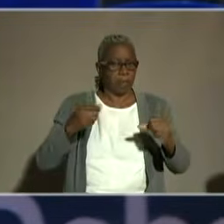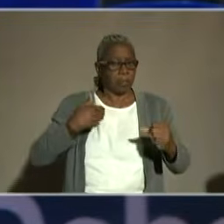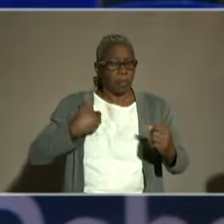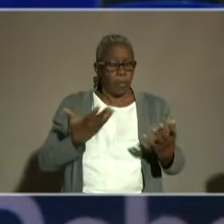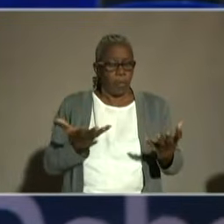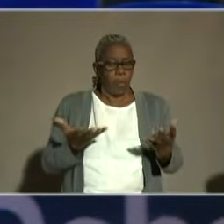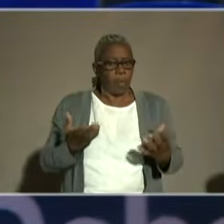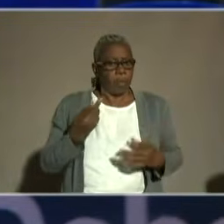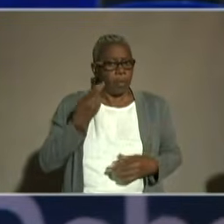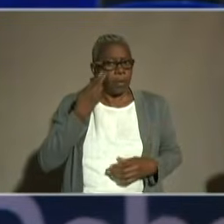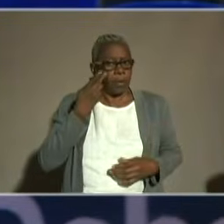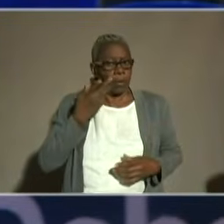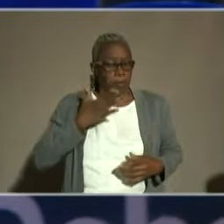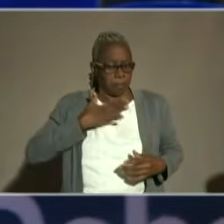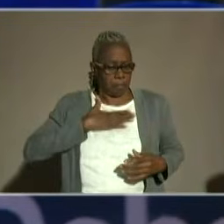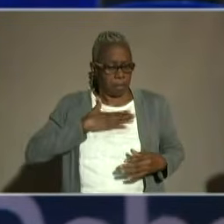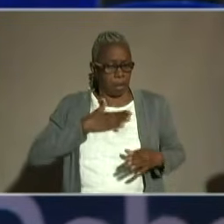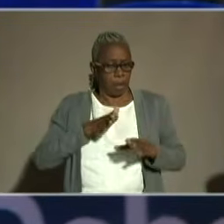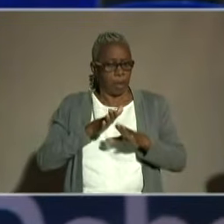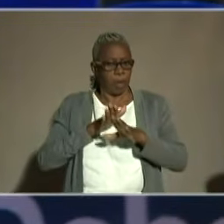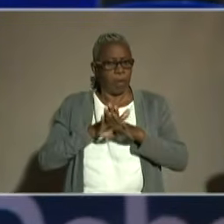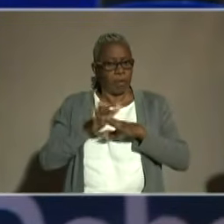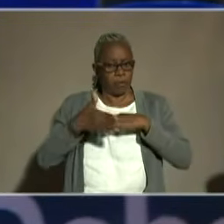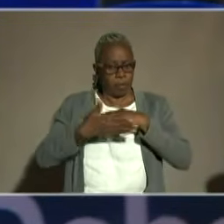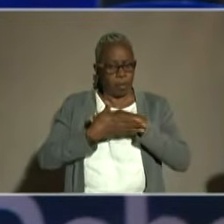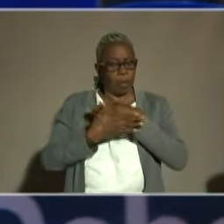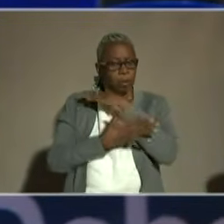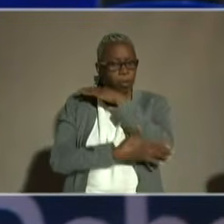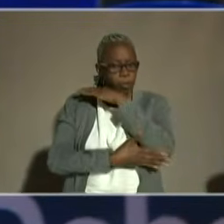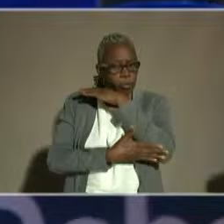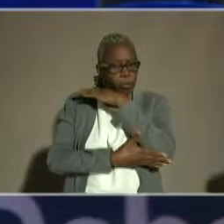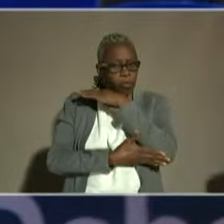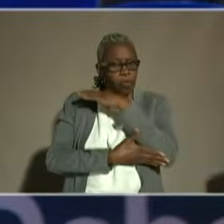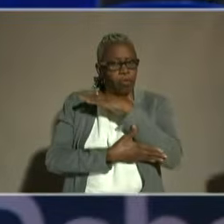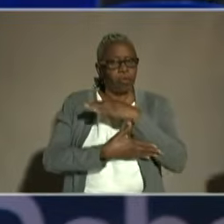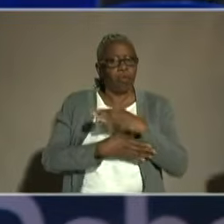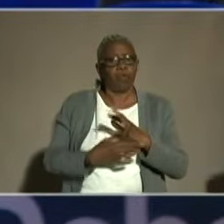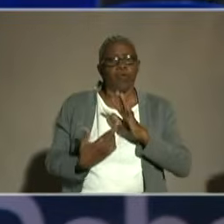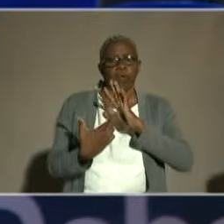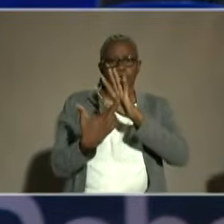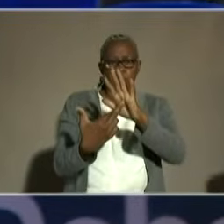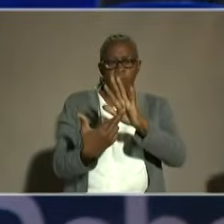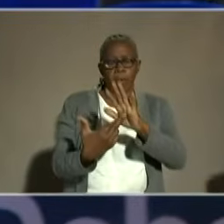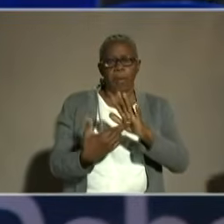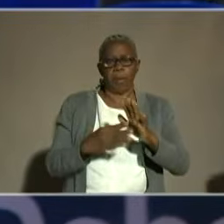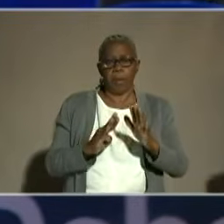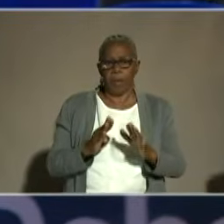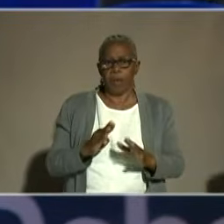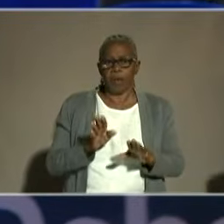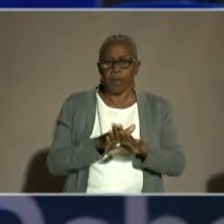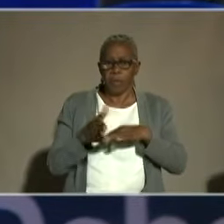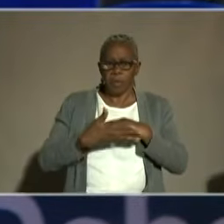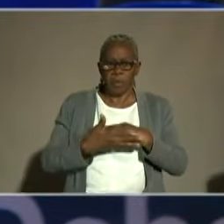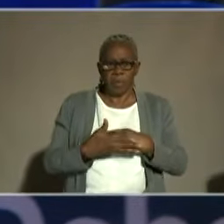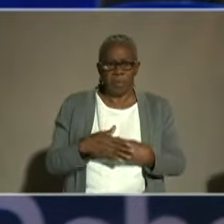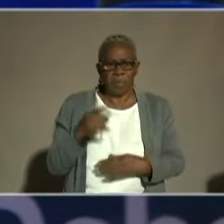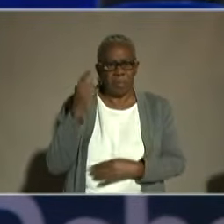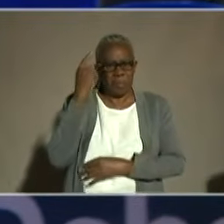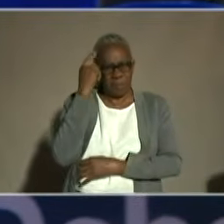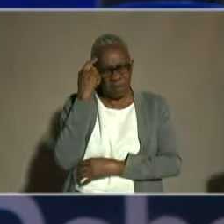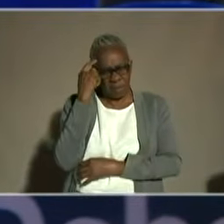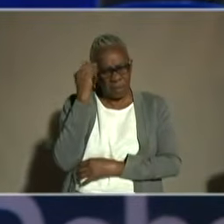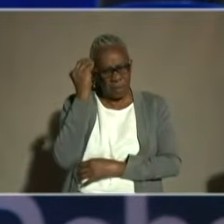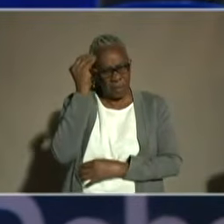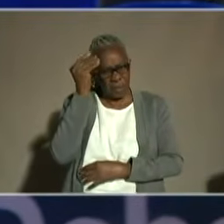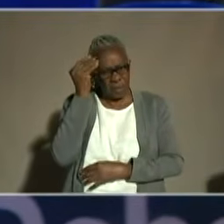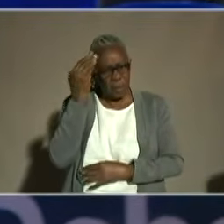see my country's sovereignty represented by a Jamaican. It puzzles me as to why